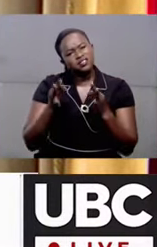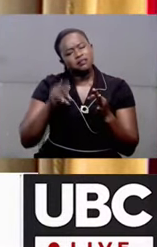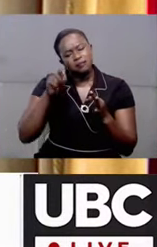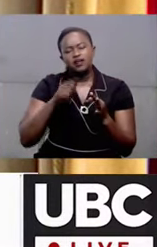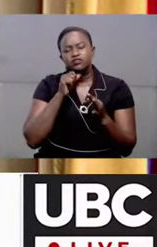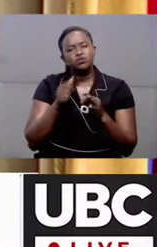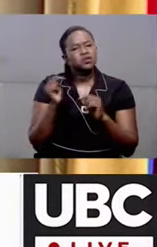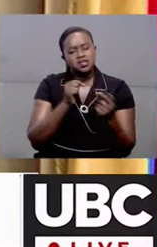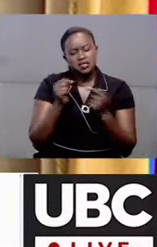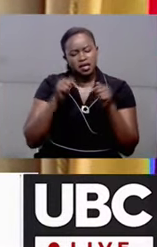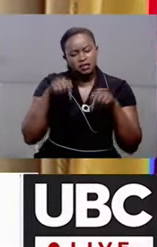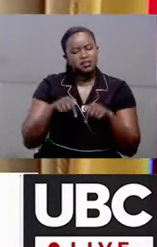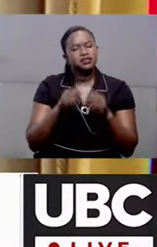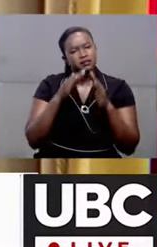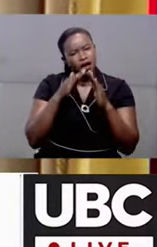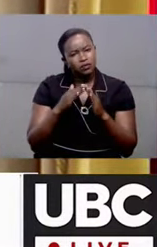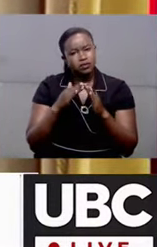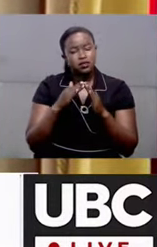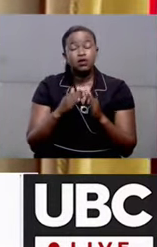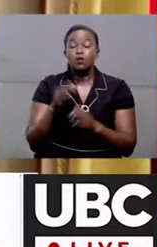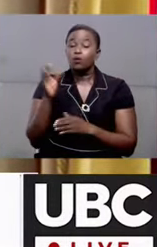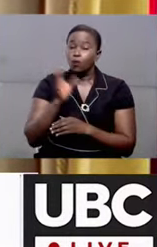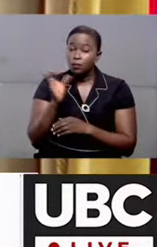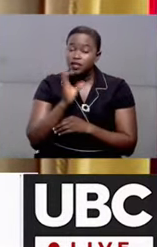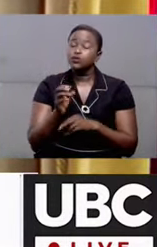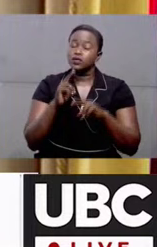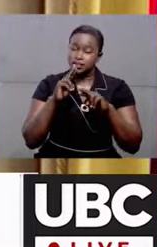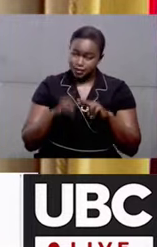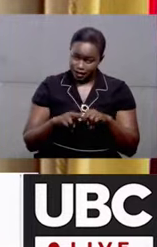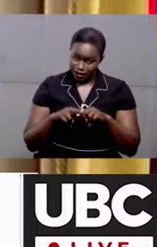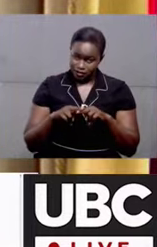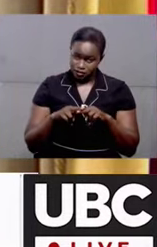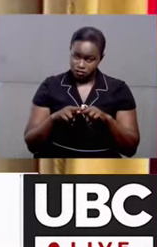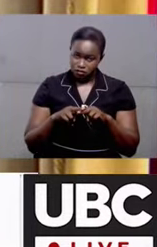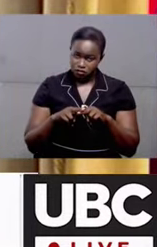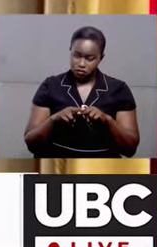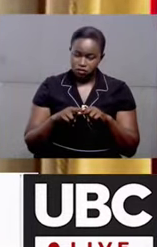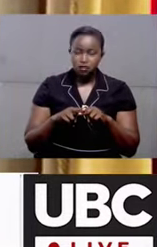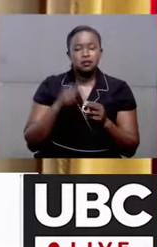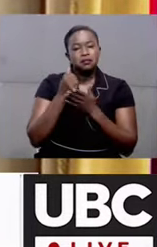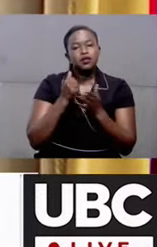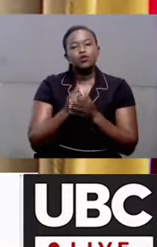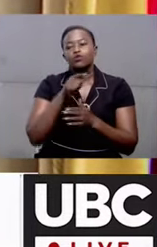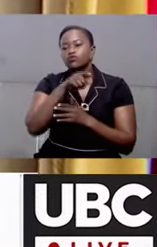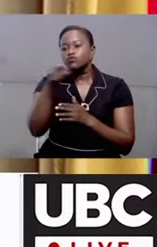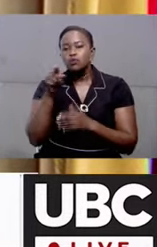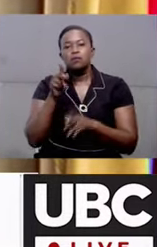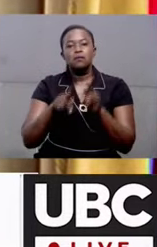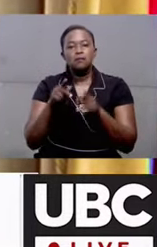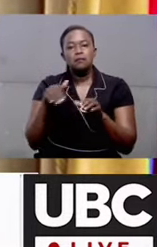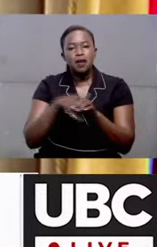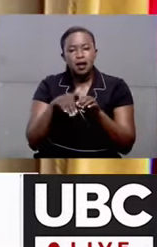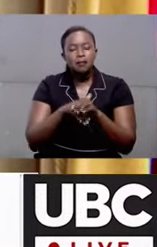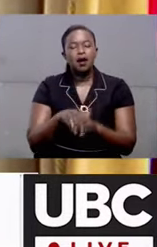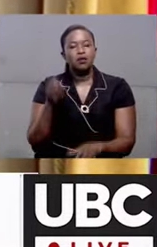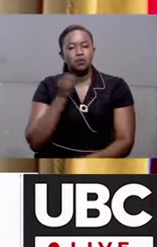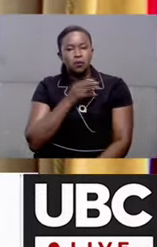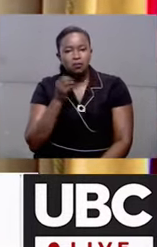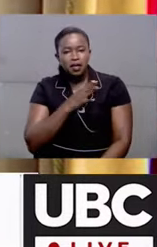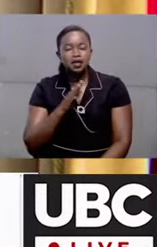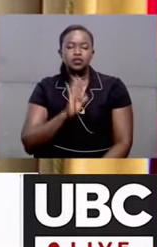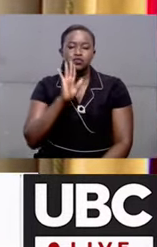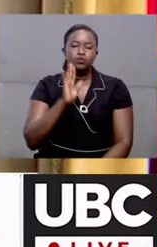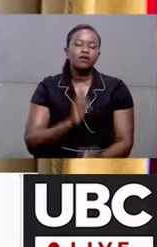discussed in this House. The commission sat because you members were complaining of